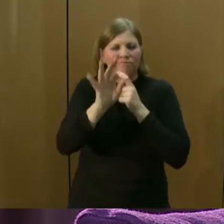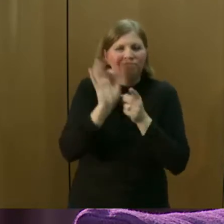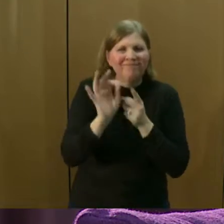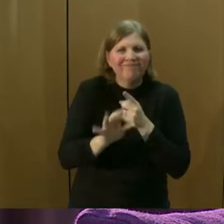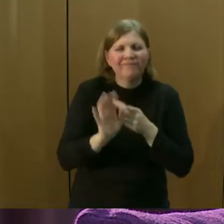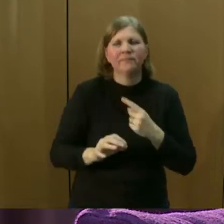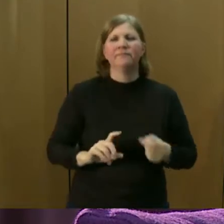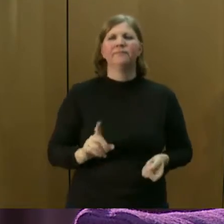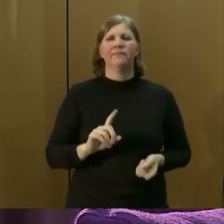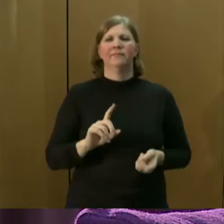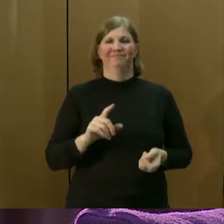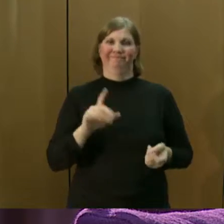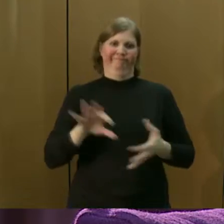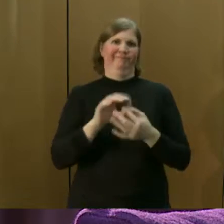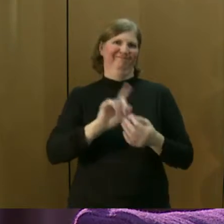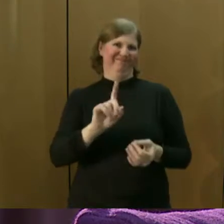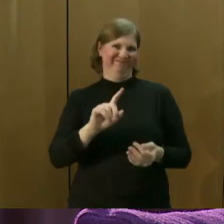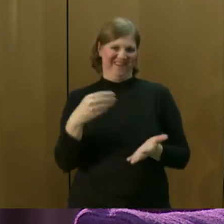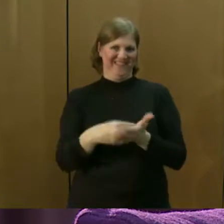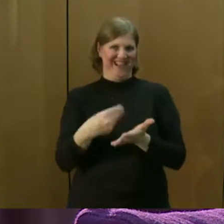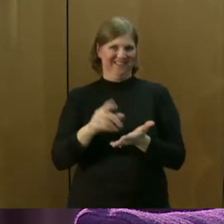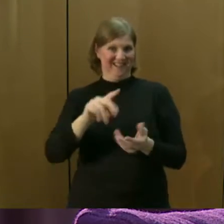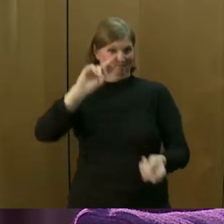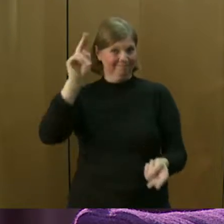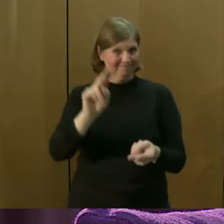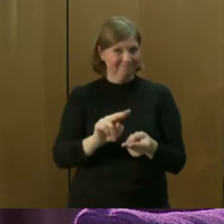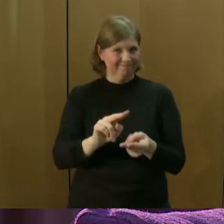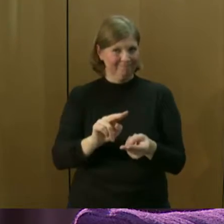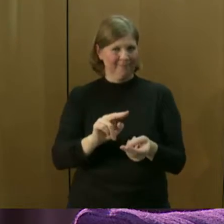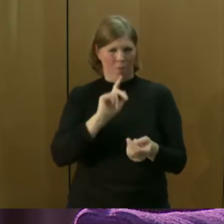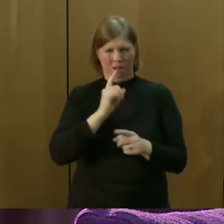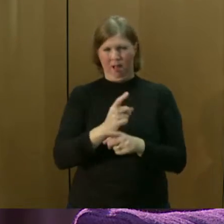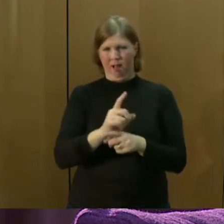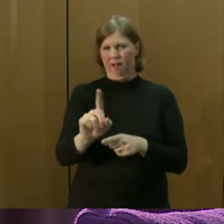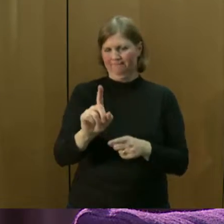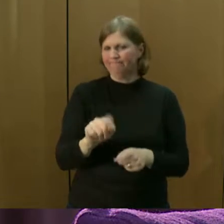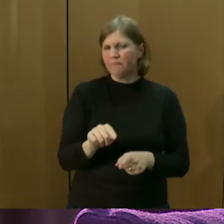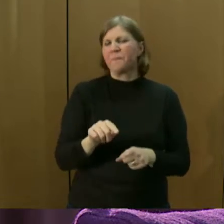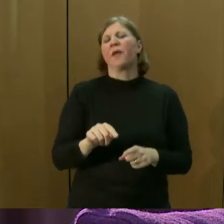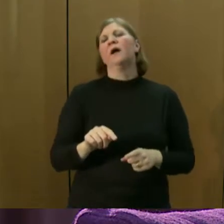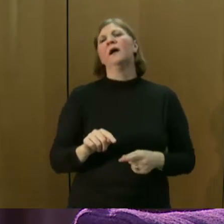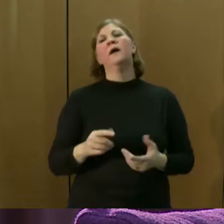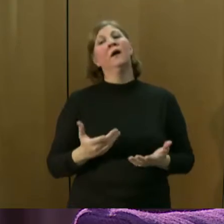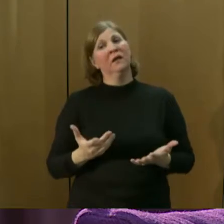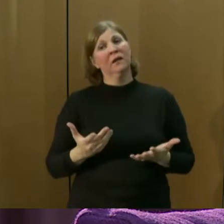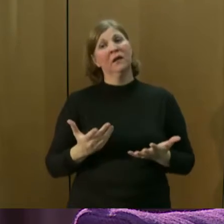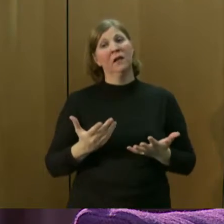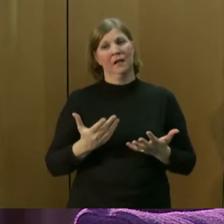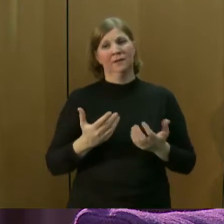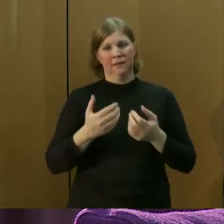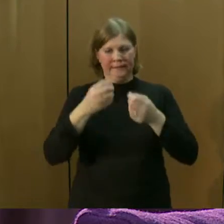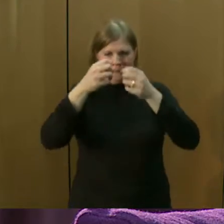financial deals, which I'll talk about in a sec. It will break down the information about the venue spaces